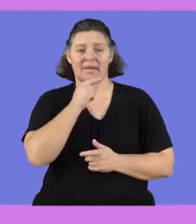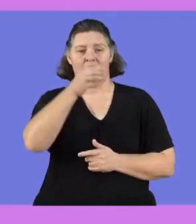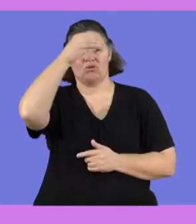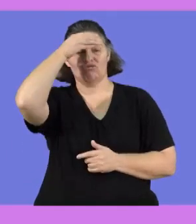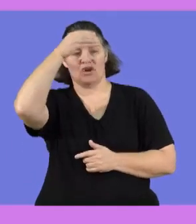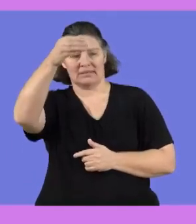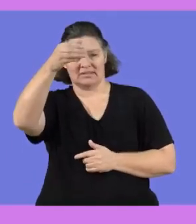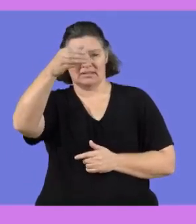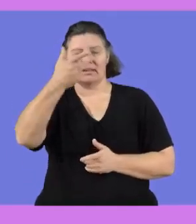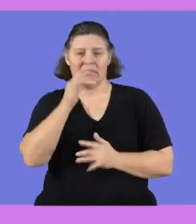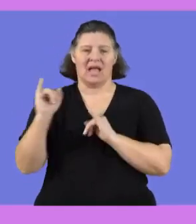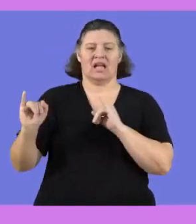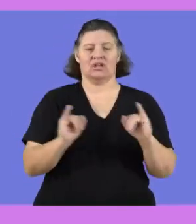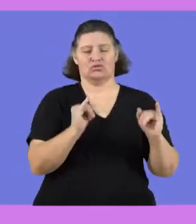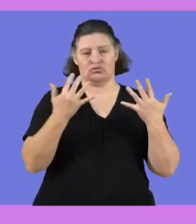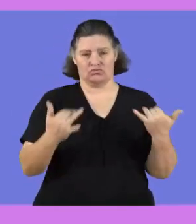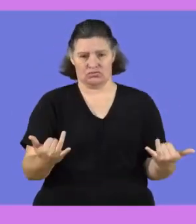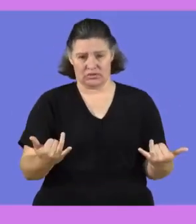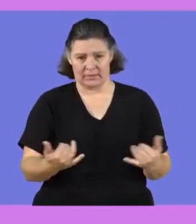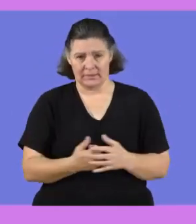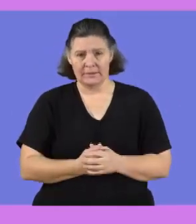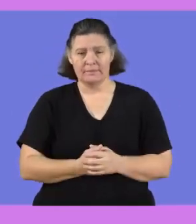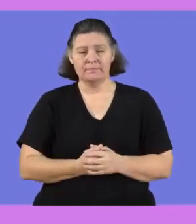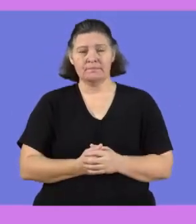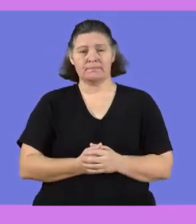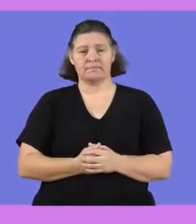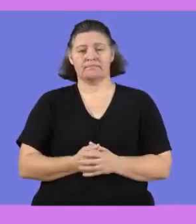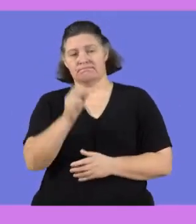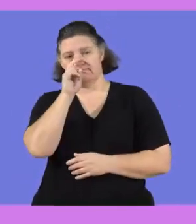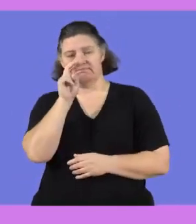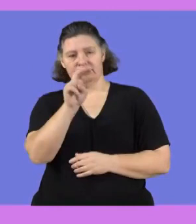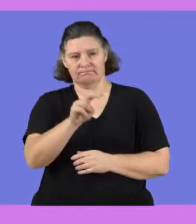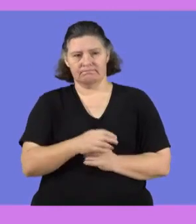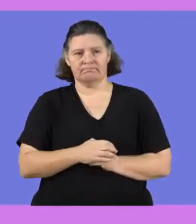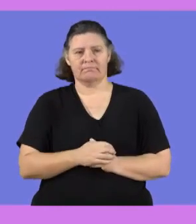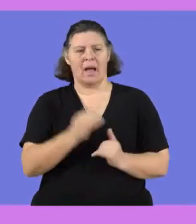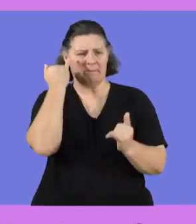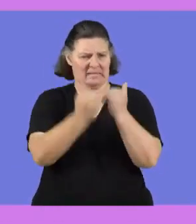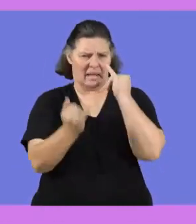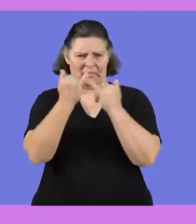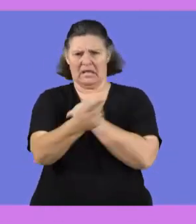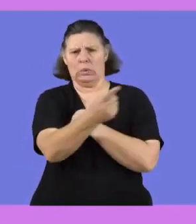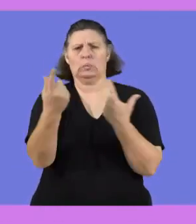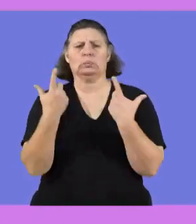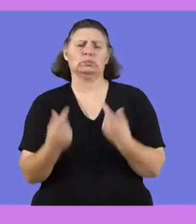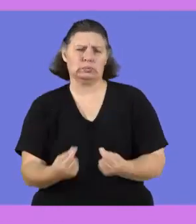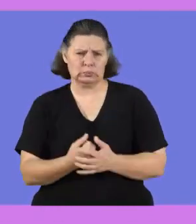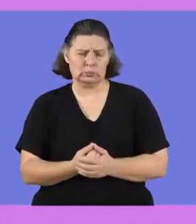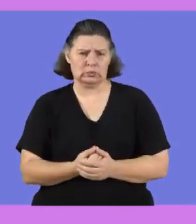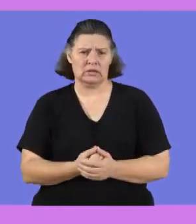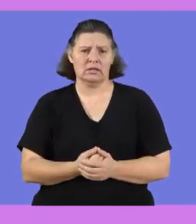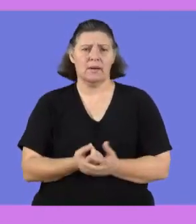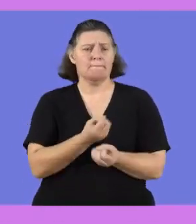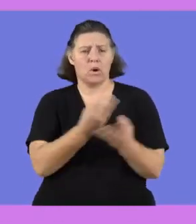these are the concepts that I just introduced today. And then now let us have a look at the common errors.